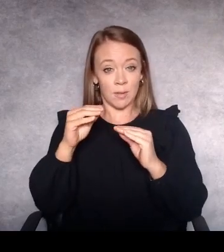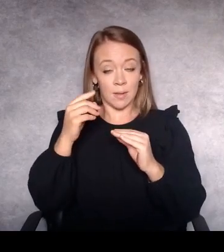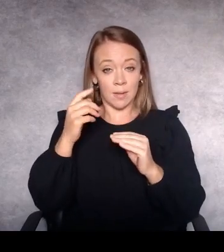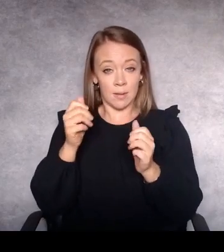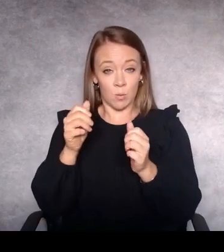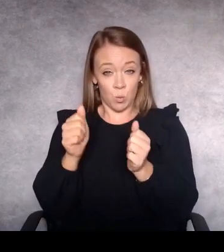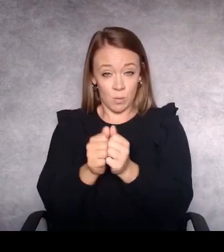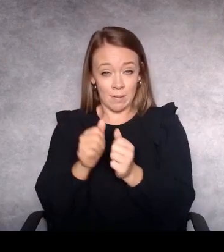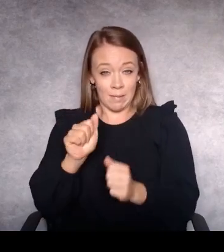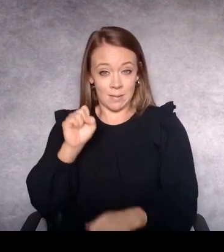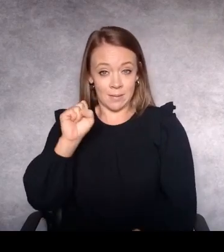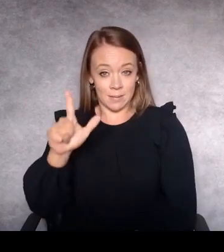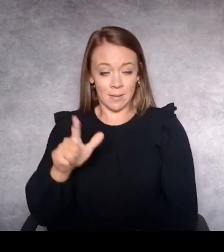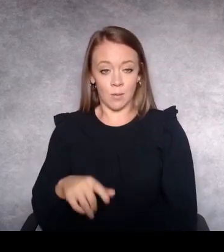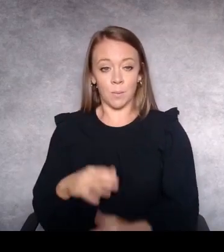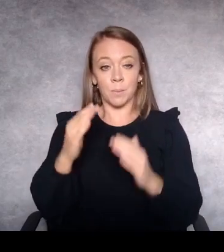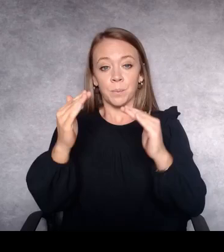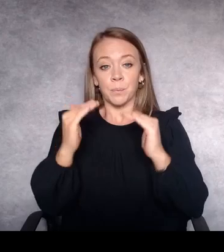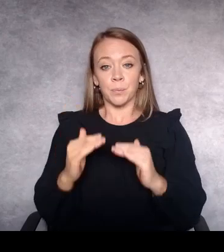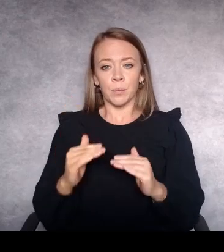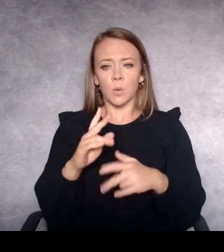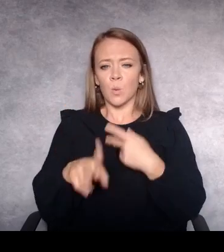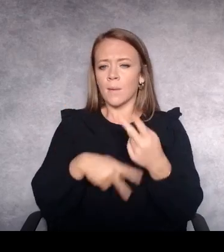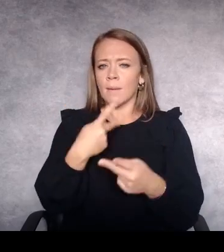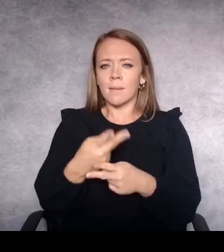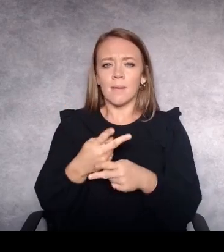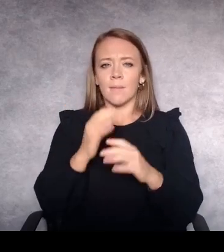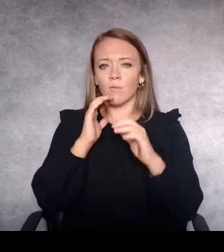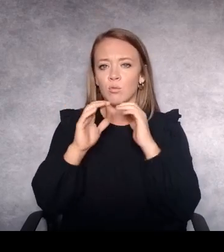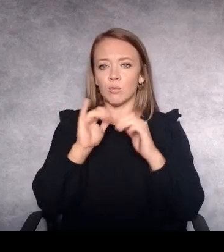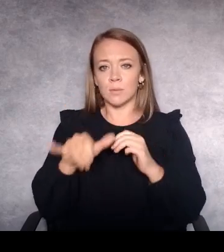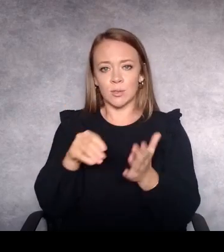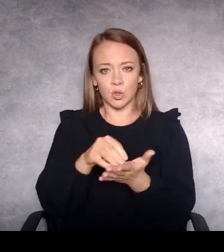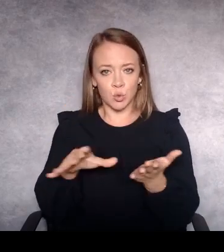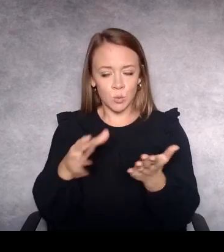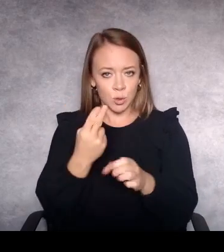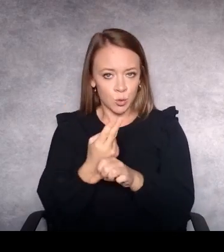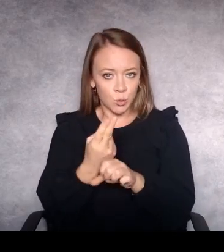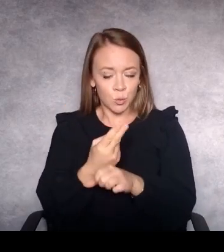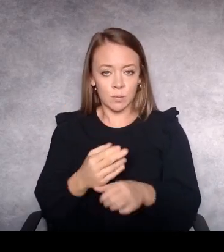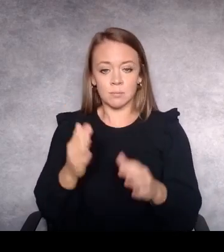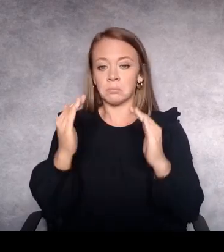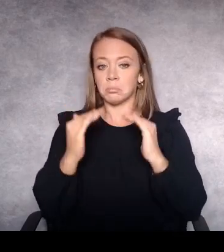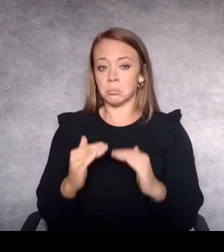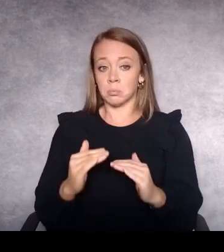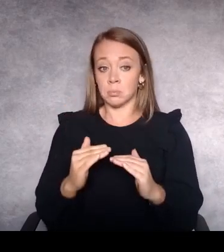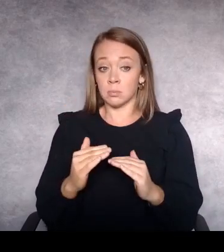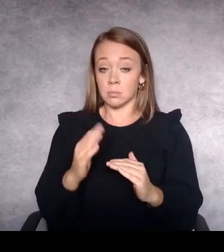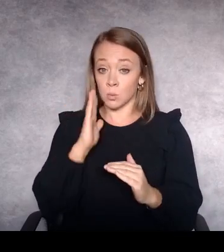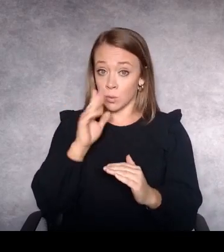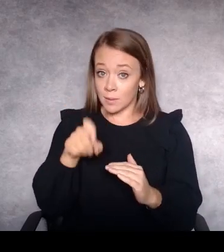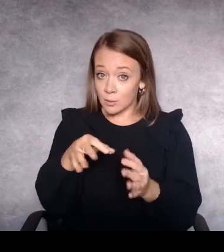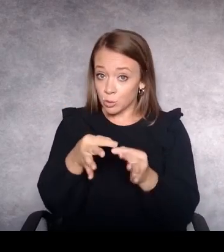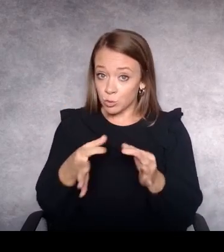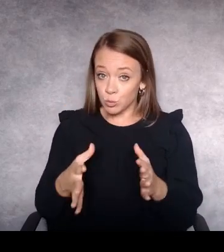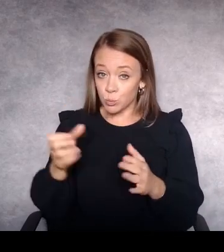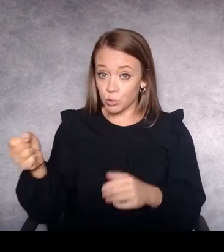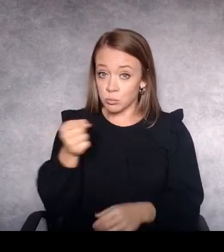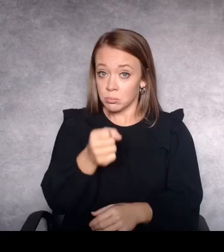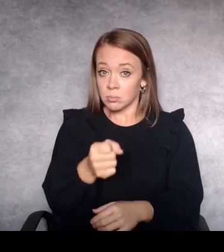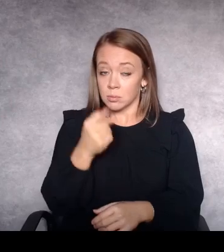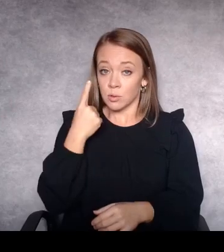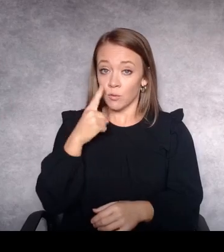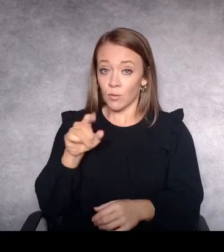used? What mode or modes of communication does the student use? Is an interpreter needed for the student